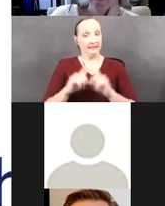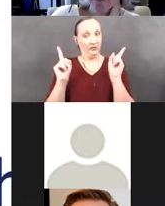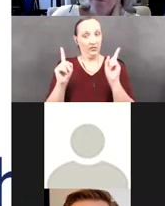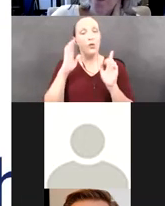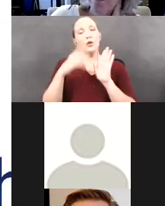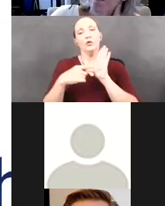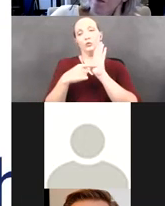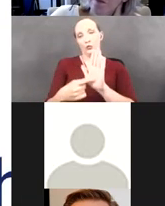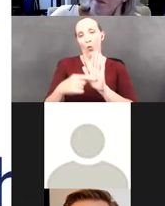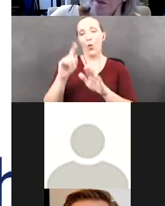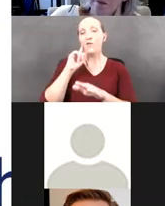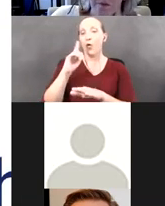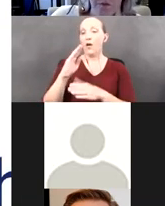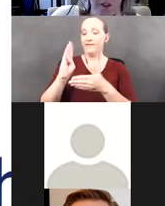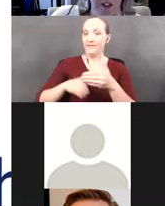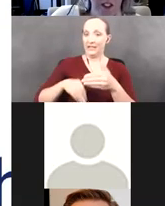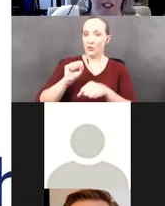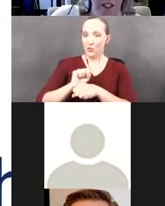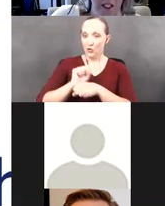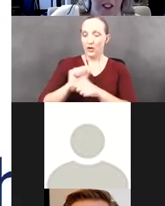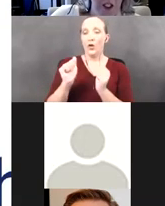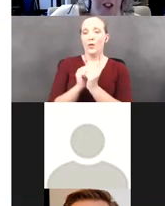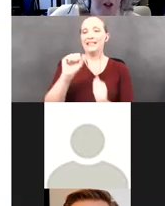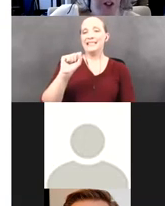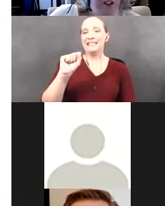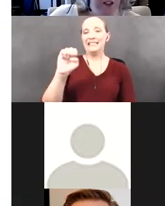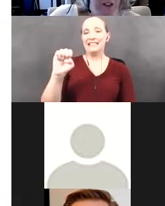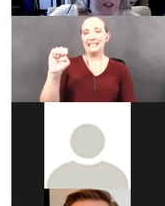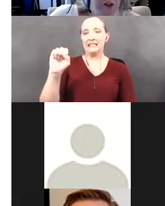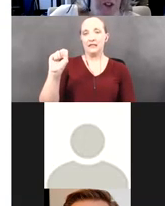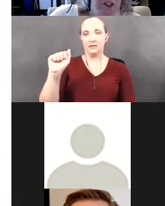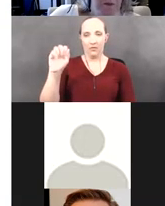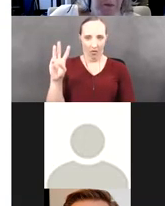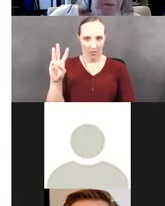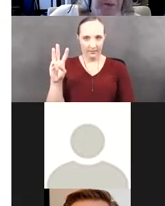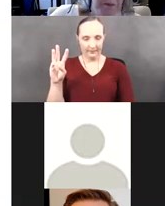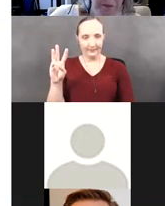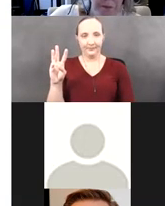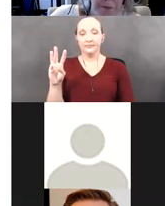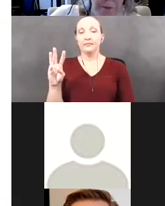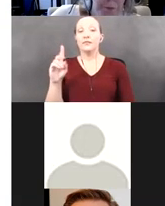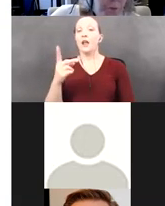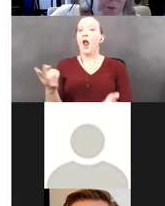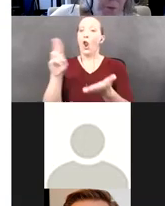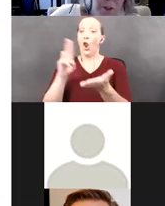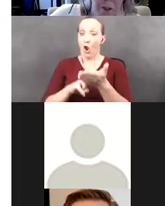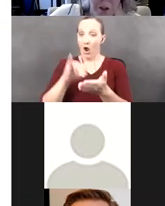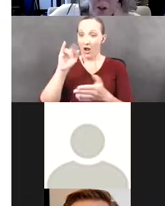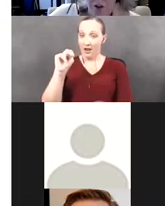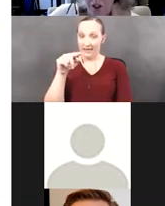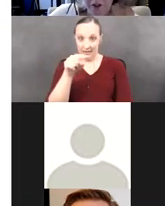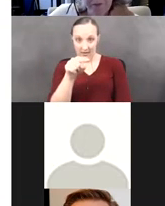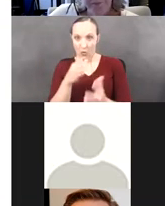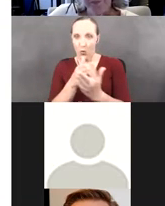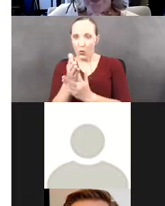mostrarles and cómo los submit alumnos work with completan y Seesaw. entregan tarea a So través del programa first, your child Seesaw. will log into Entonces, their primero Seesaw su hijo va a accounts entrar a